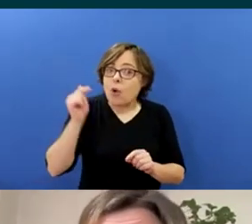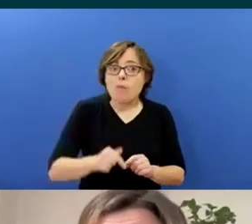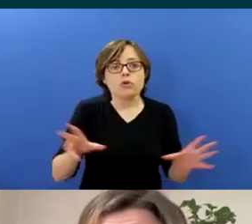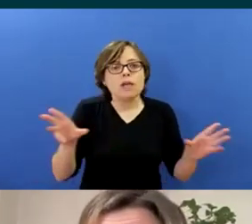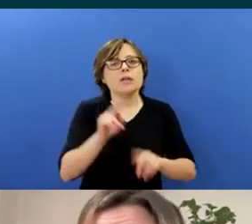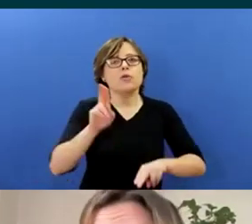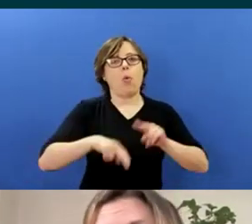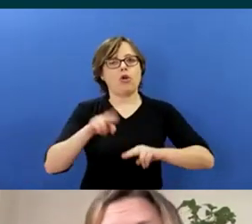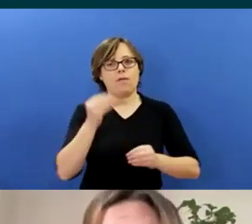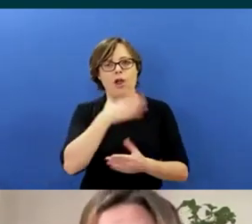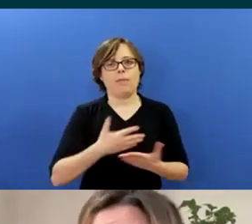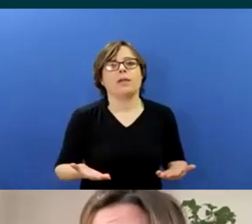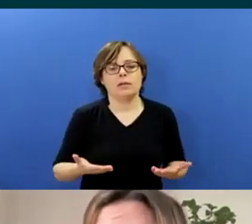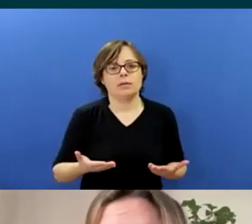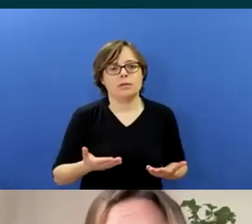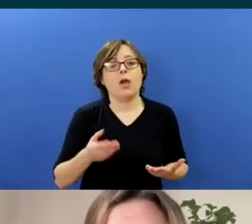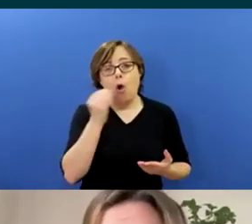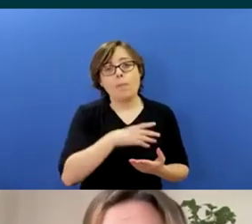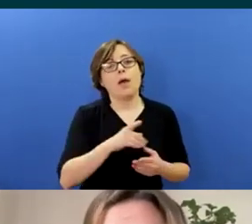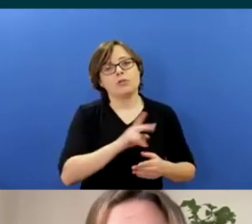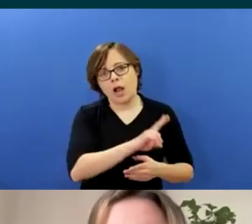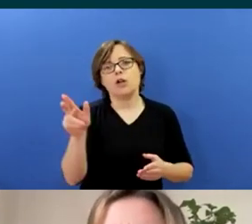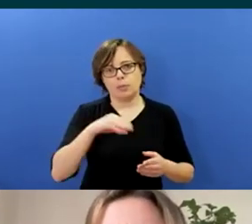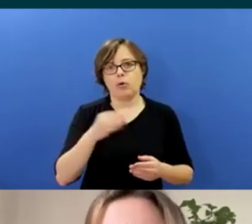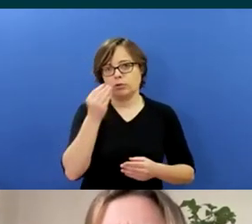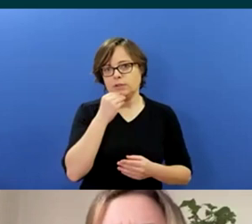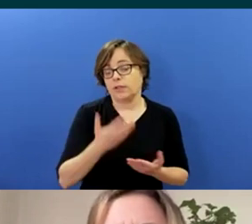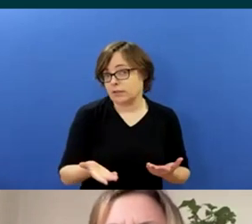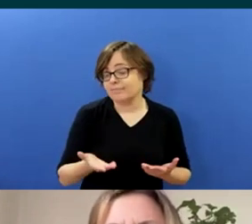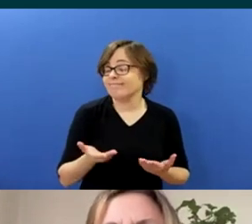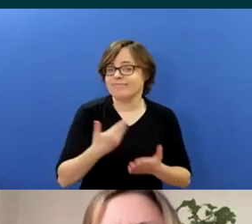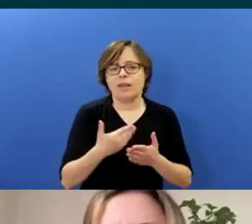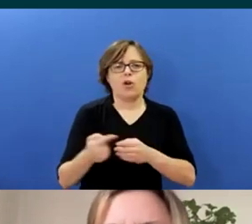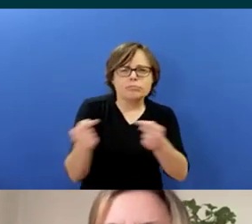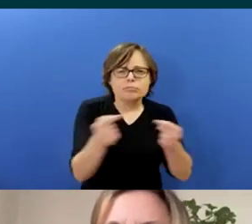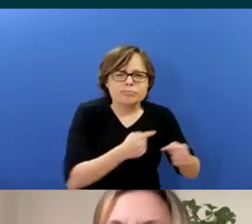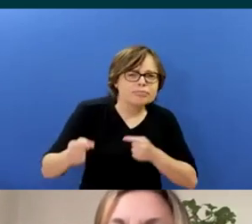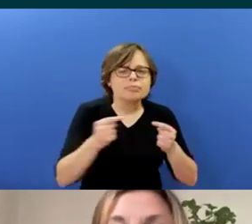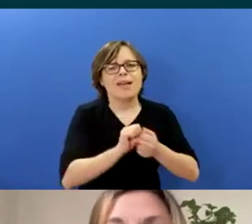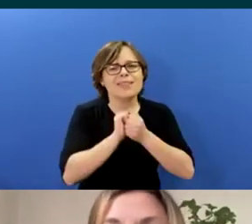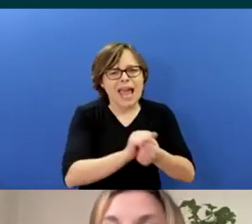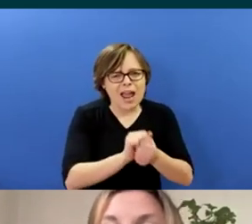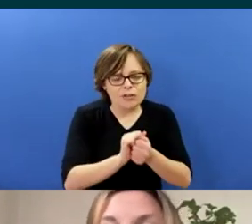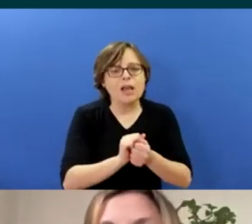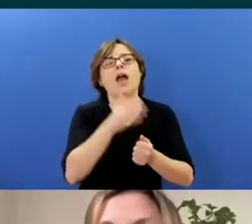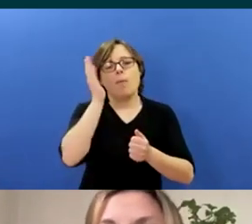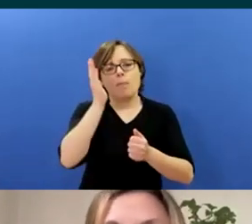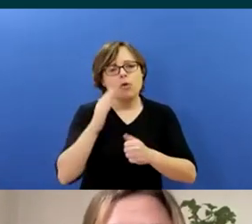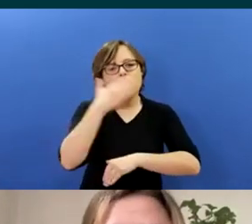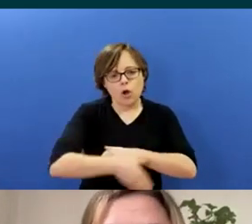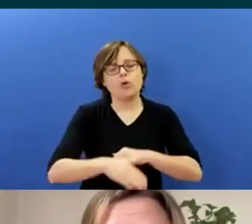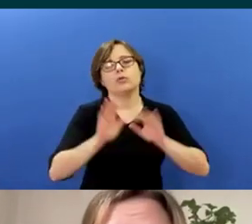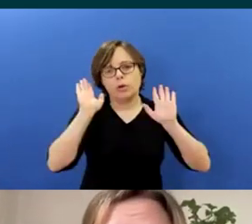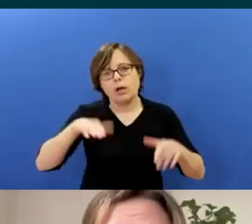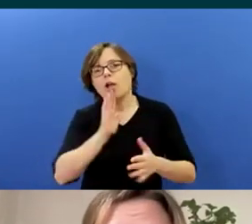enjoy. They debate, they negotiate, and finally agree on a balanced recipe. Indeed, no single